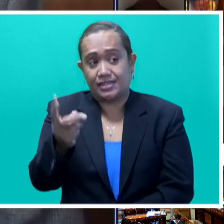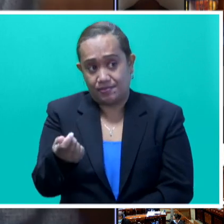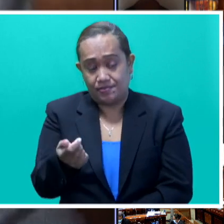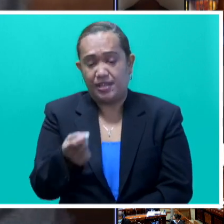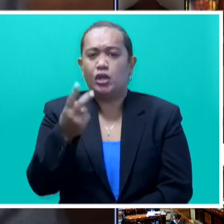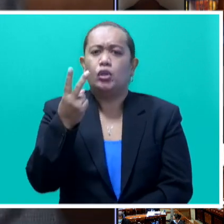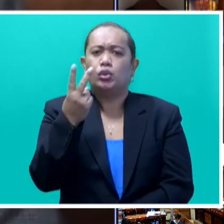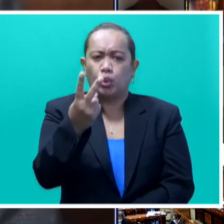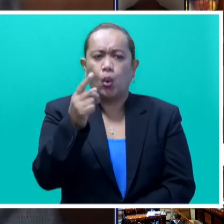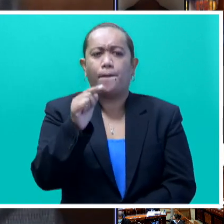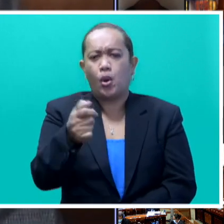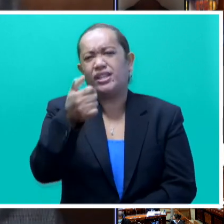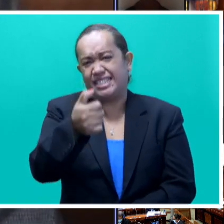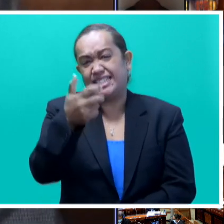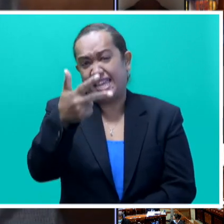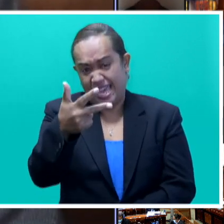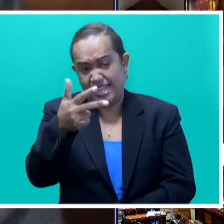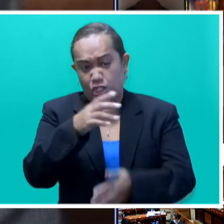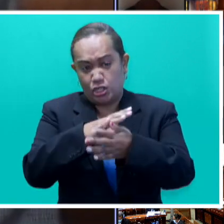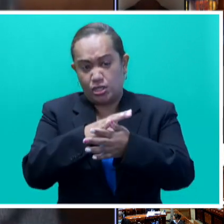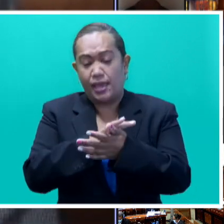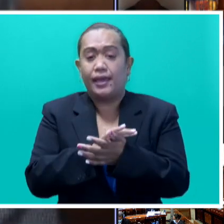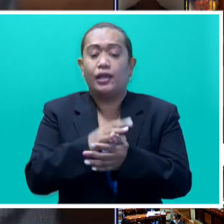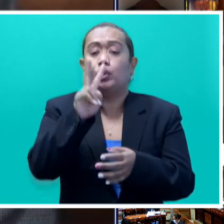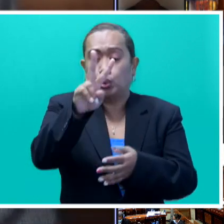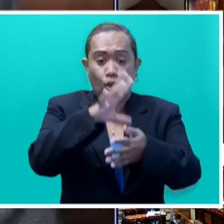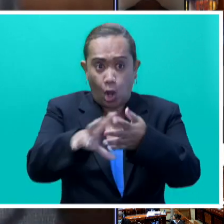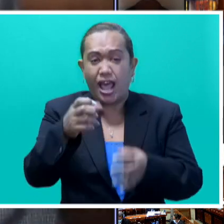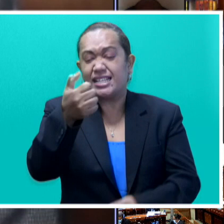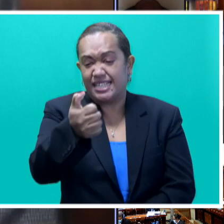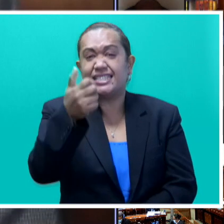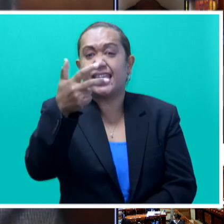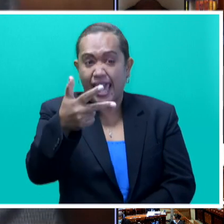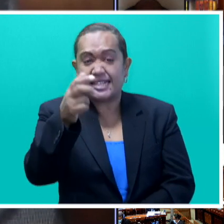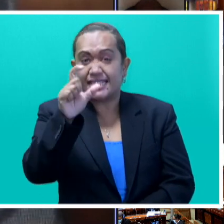only minimum wage that is set for all sectors.